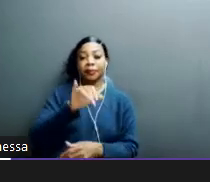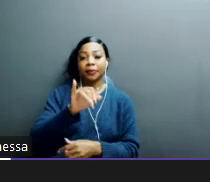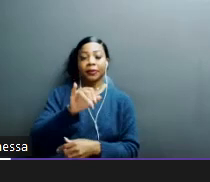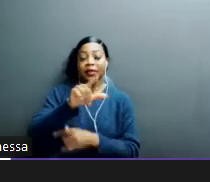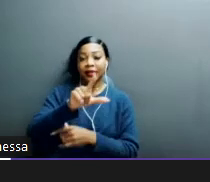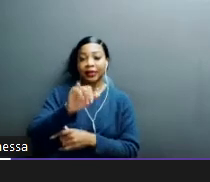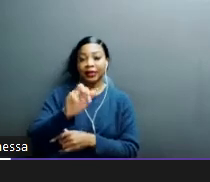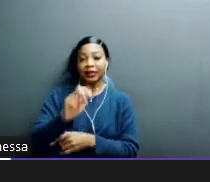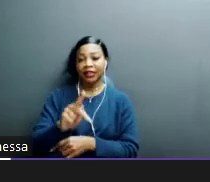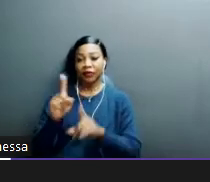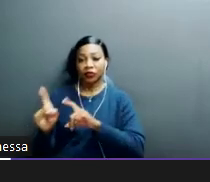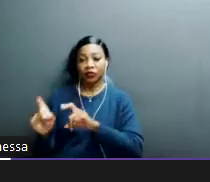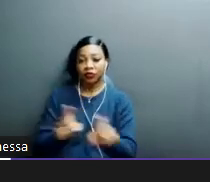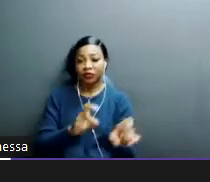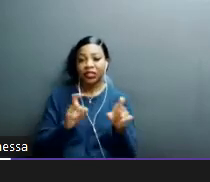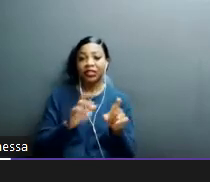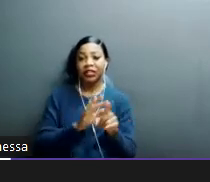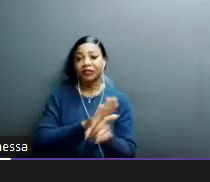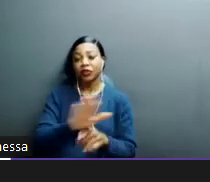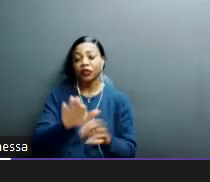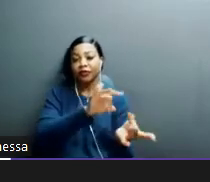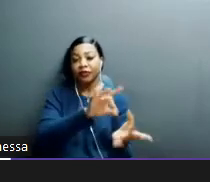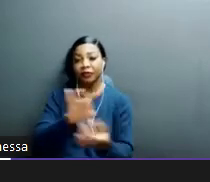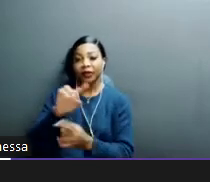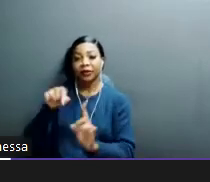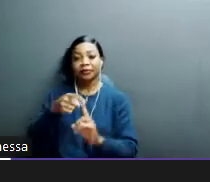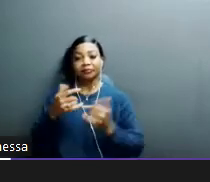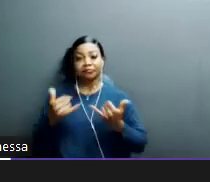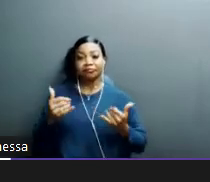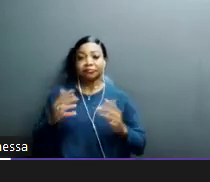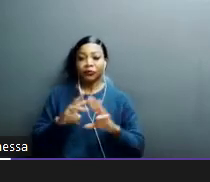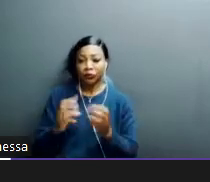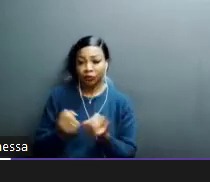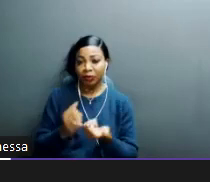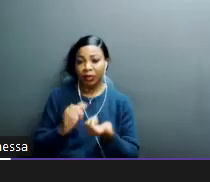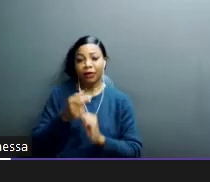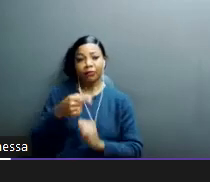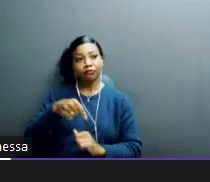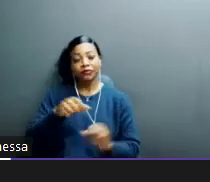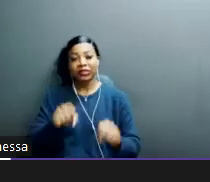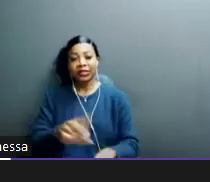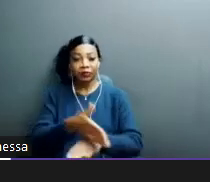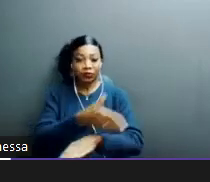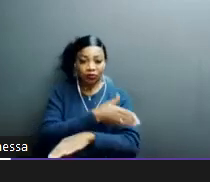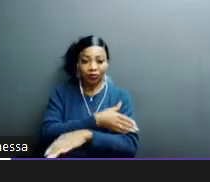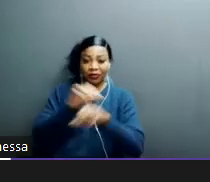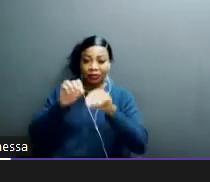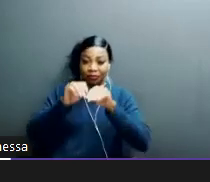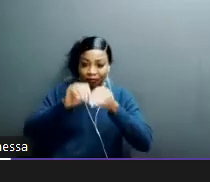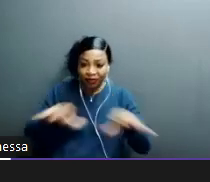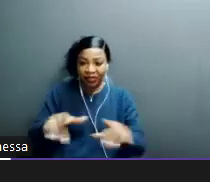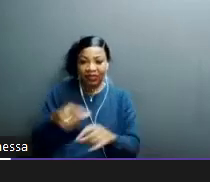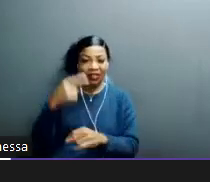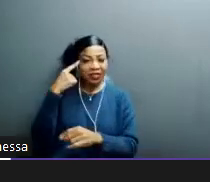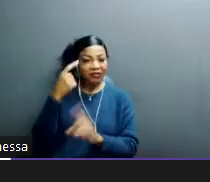a survey to hear what you thought of the uh session and what we can do better for next time you'll be receiving this from I believe